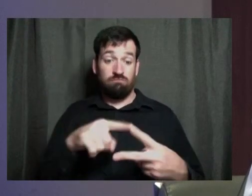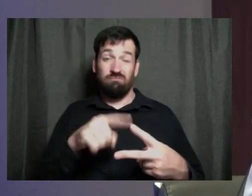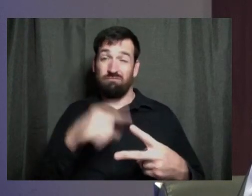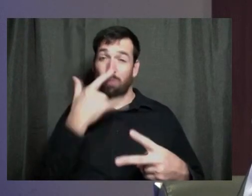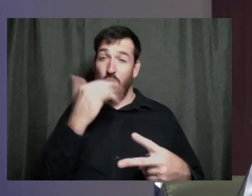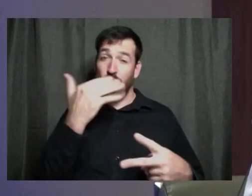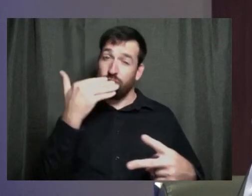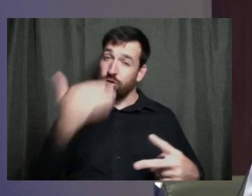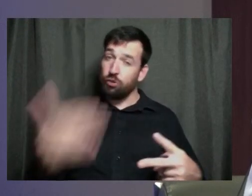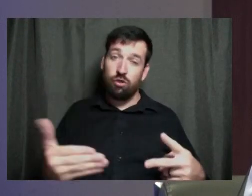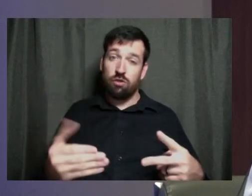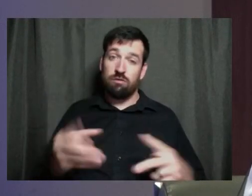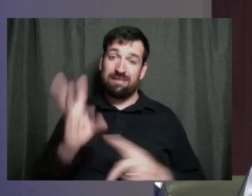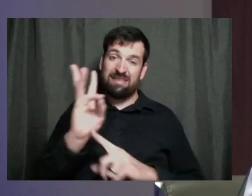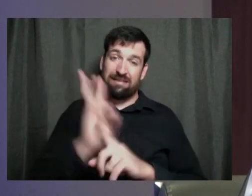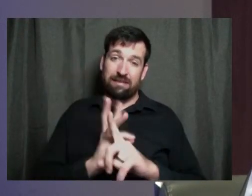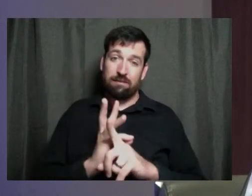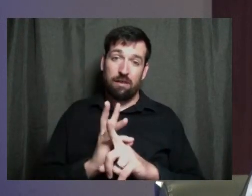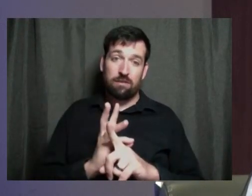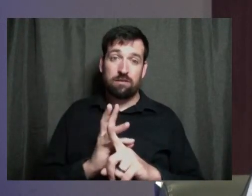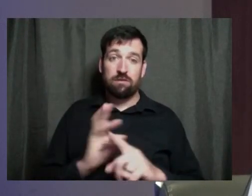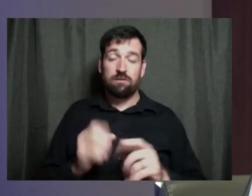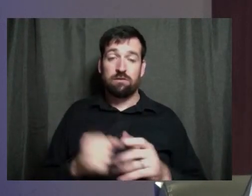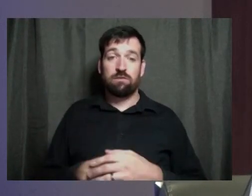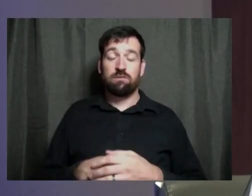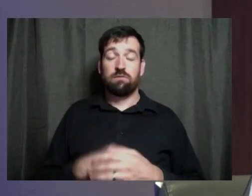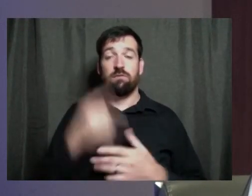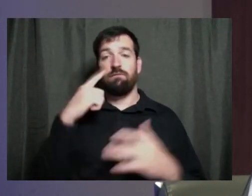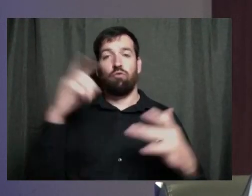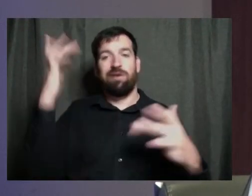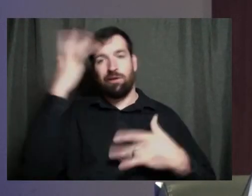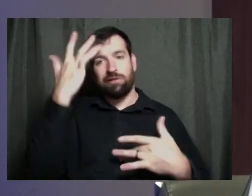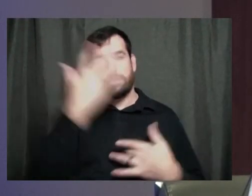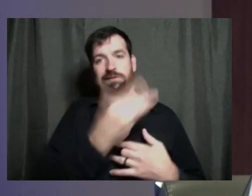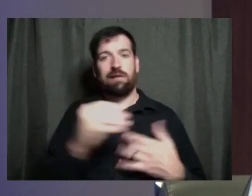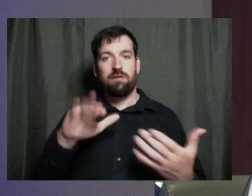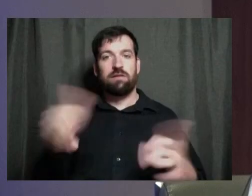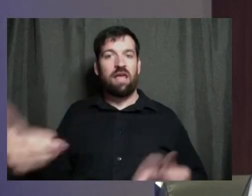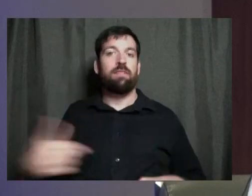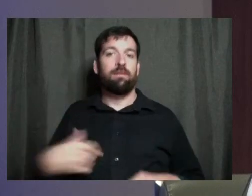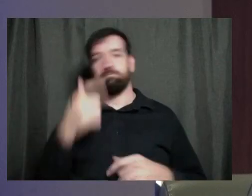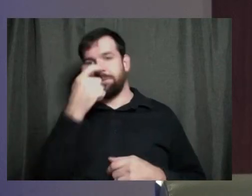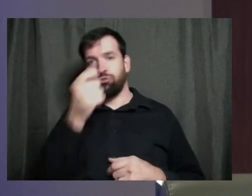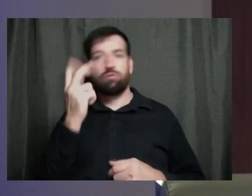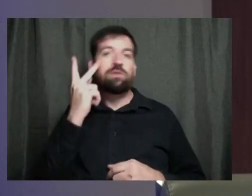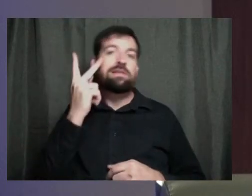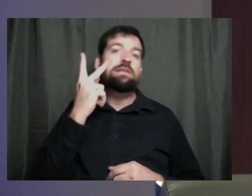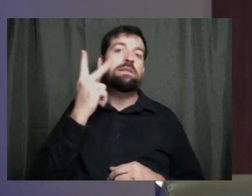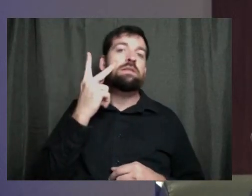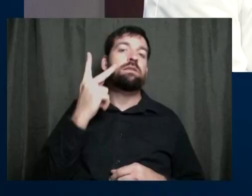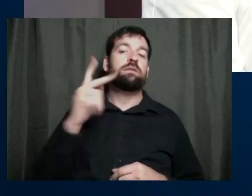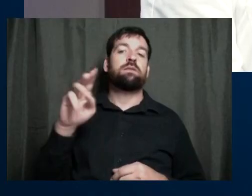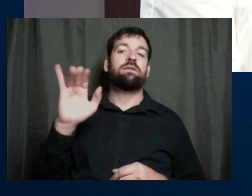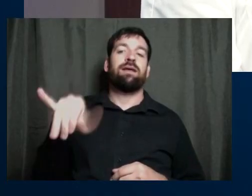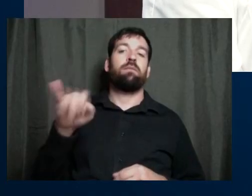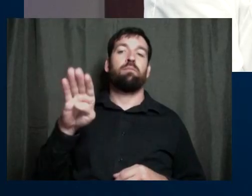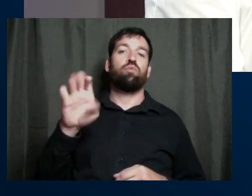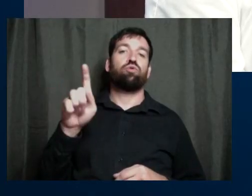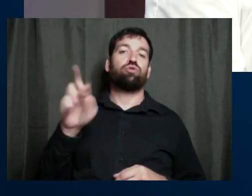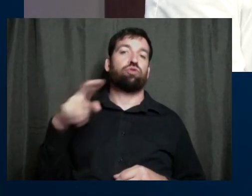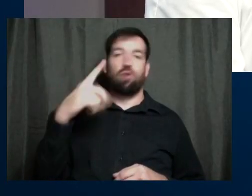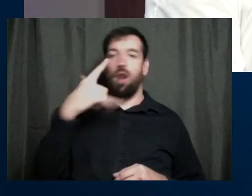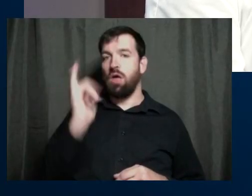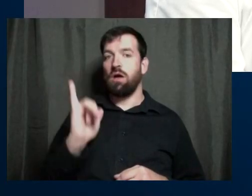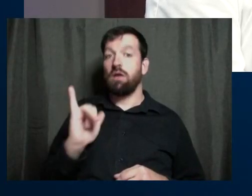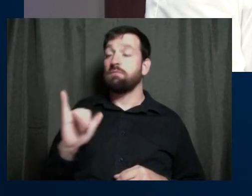at 6 months for illness and death, and so it'd be interesting to see what that booster shot looks like. Yeah, I'm speculating, but